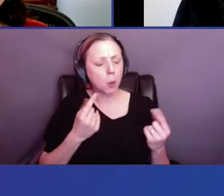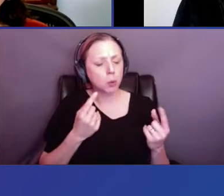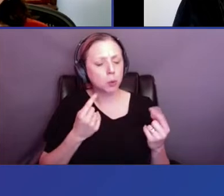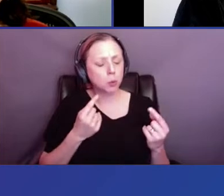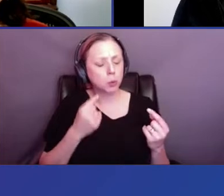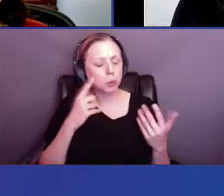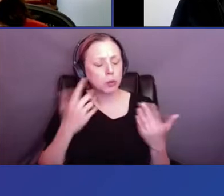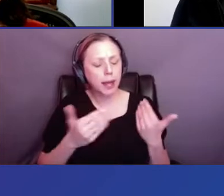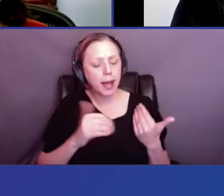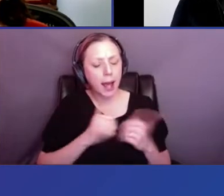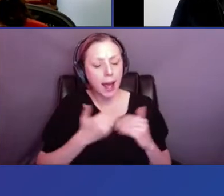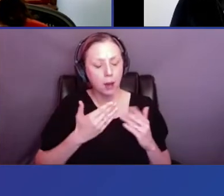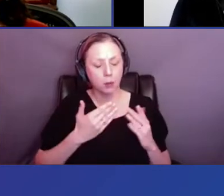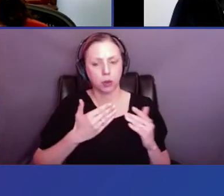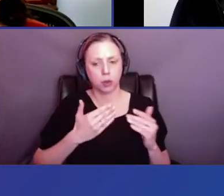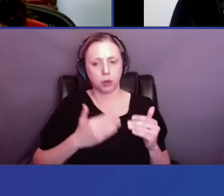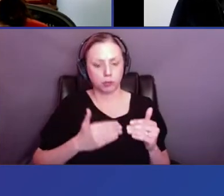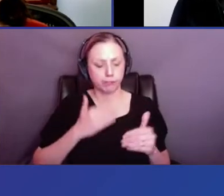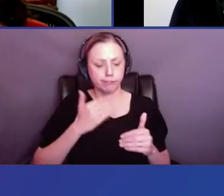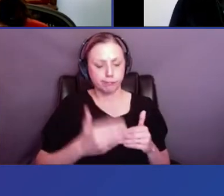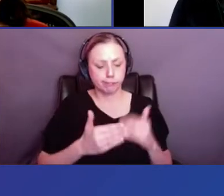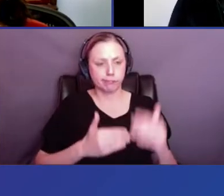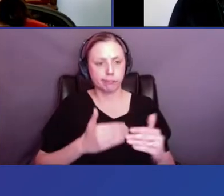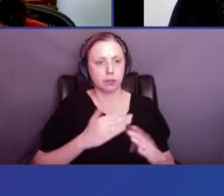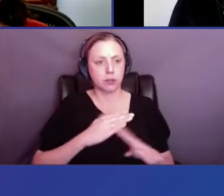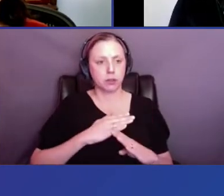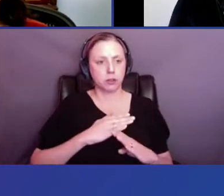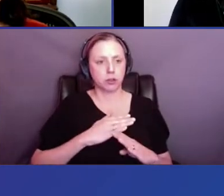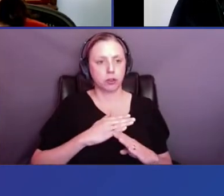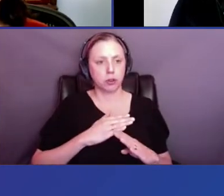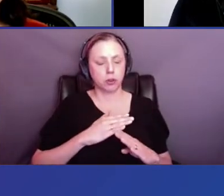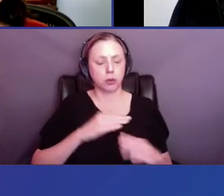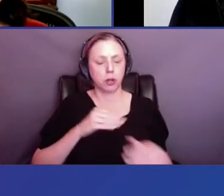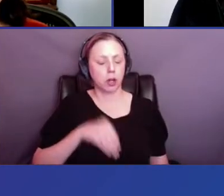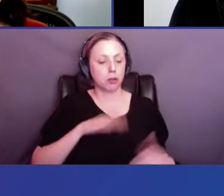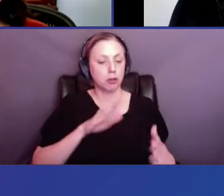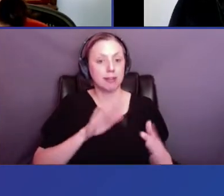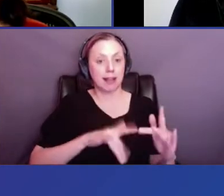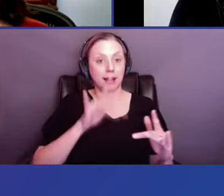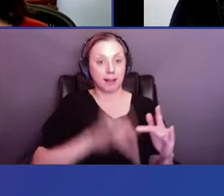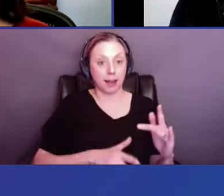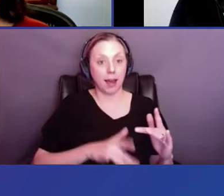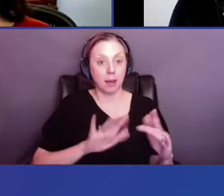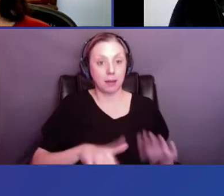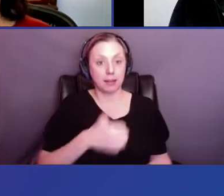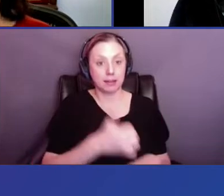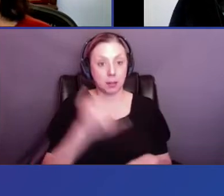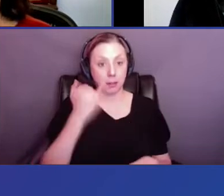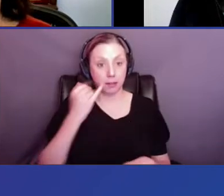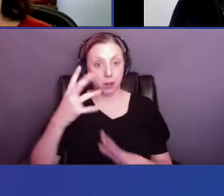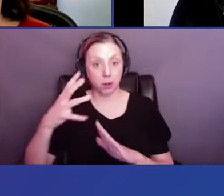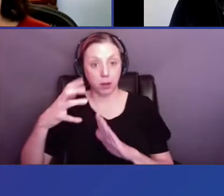taking to address the gap that may be formed in your absence?